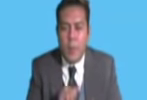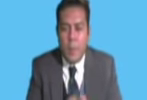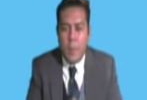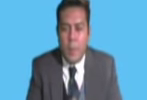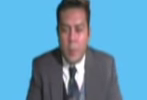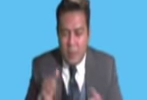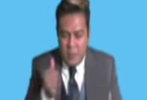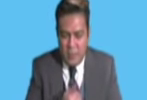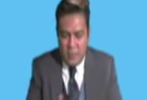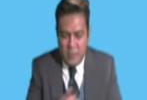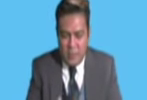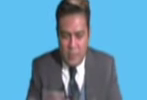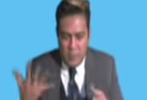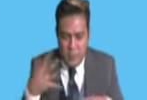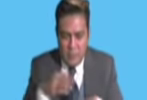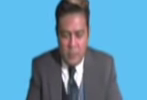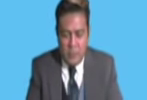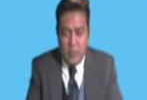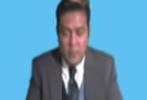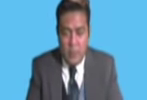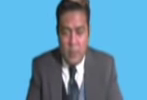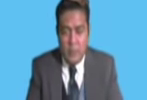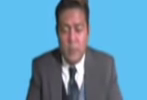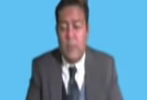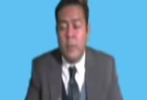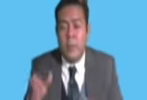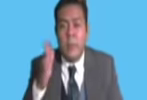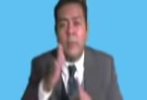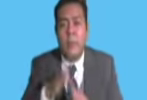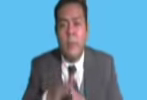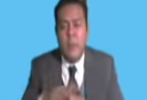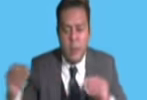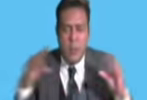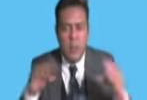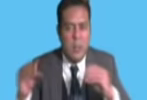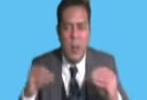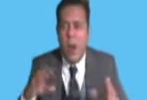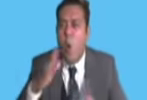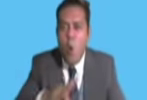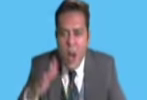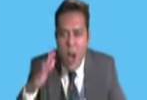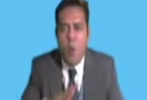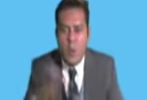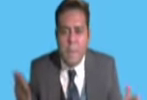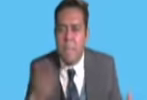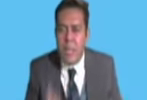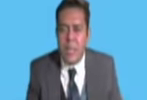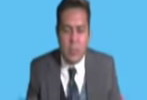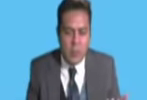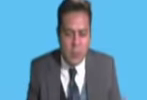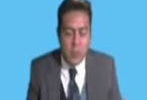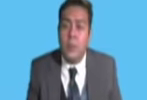gap. Order. Honorable Speaker, order. May I remind the other side of the House that the